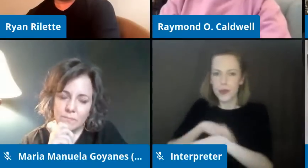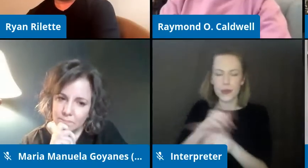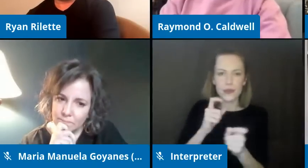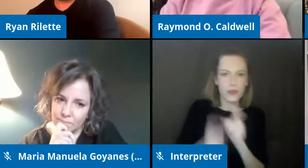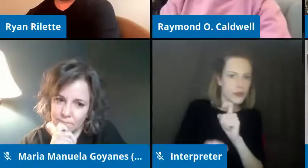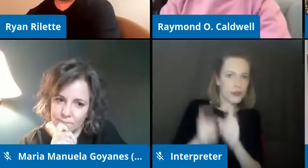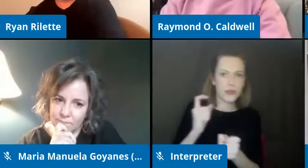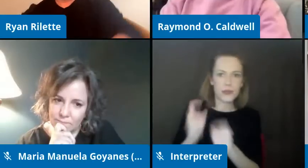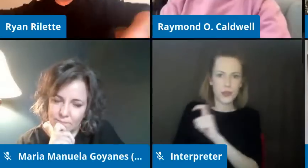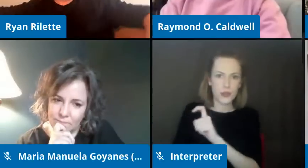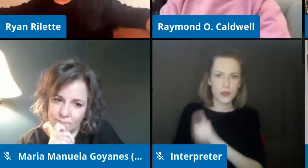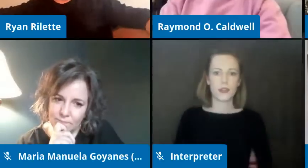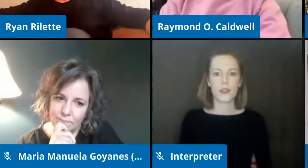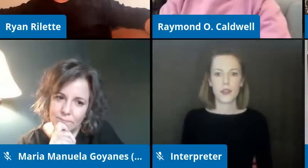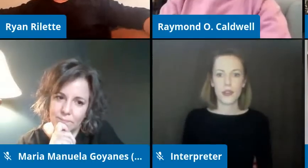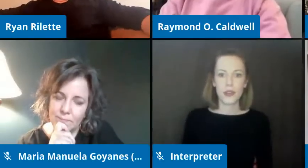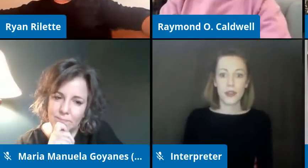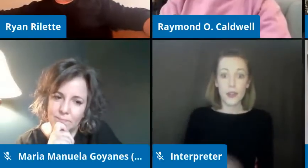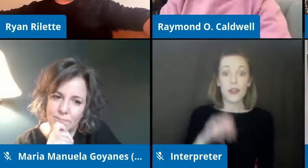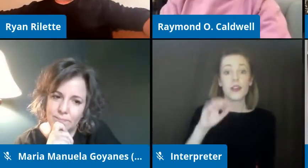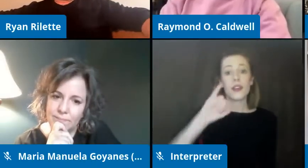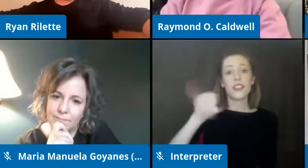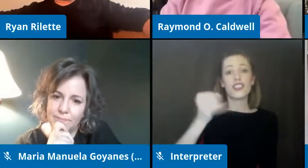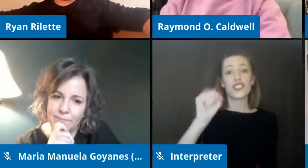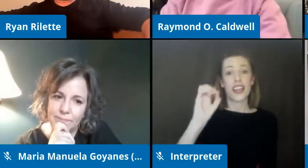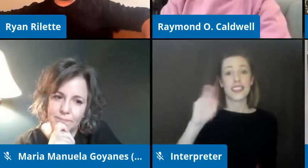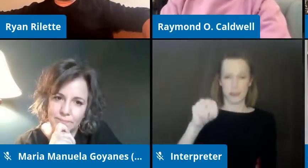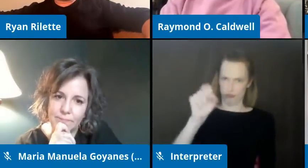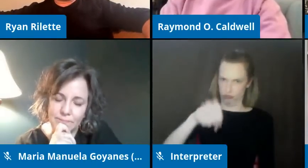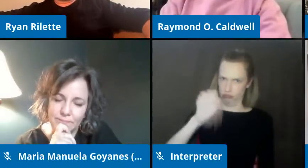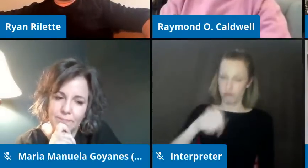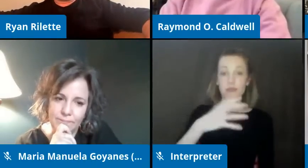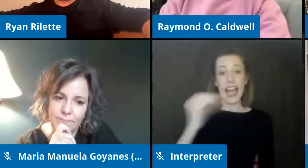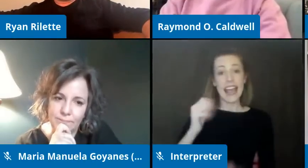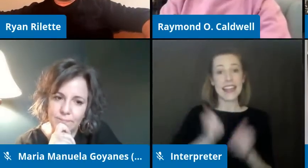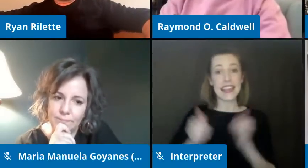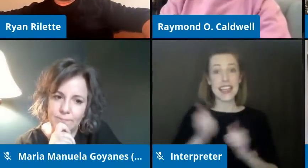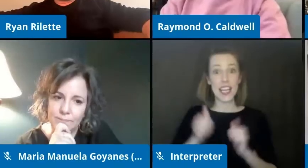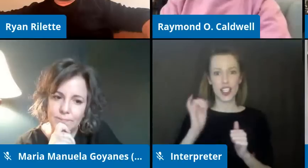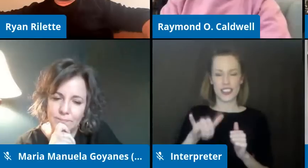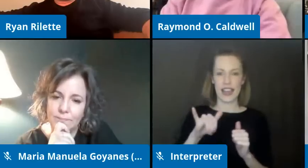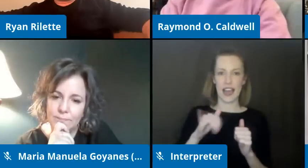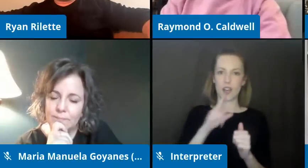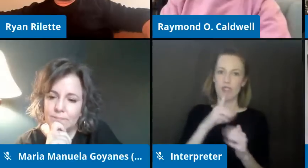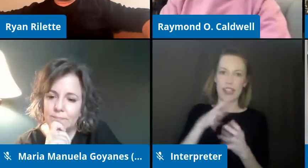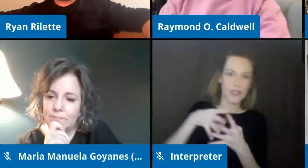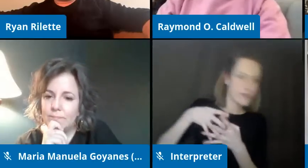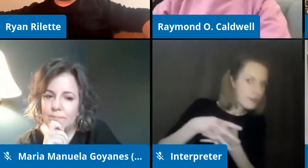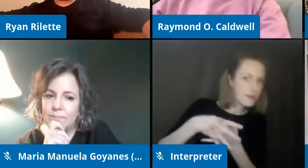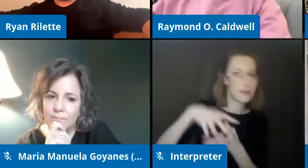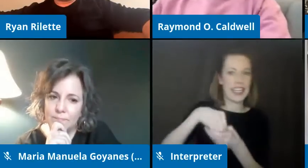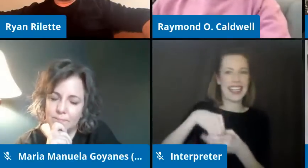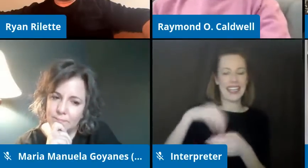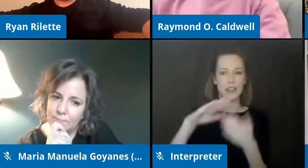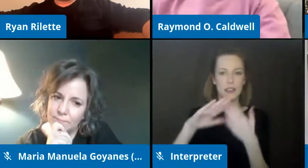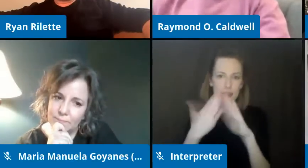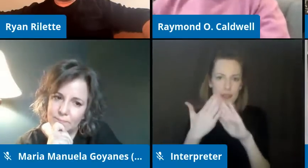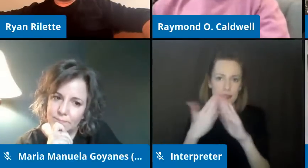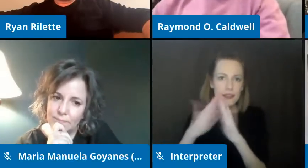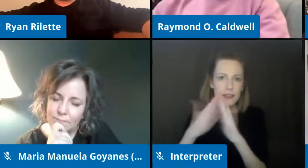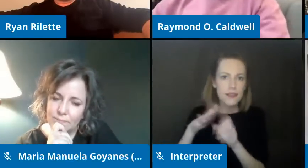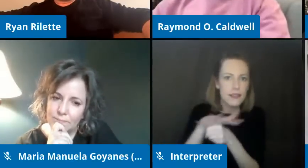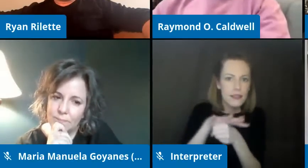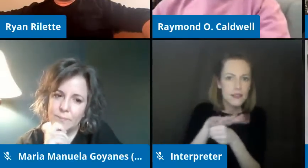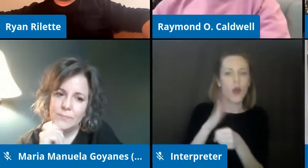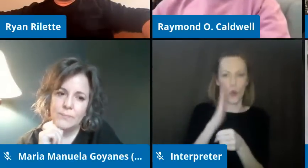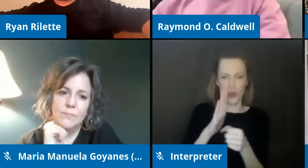theaters that identify with a particular neighborhood or part of the city or part of a region are going to be in better shape, because